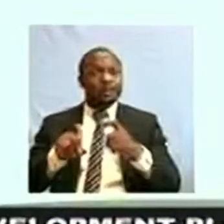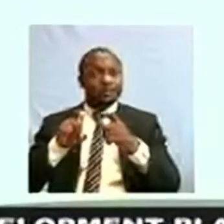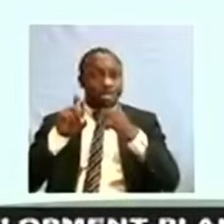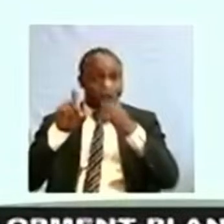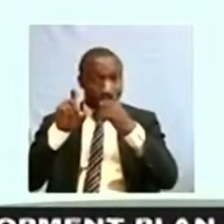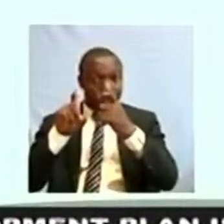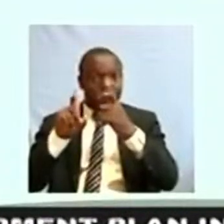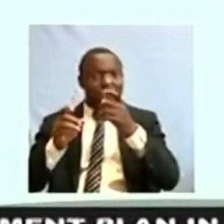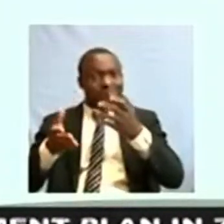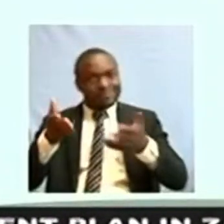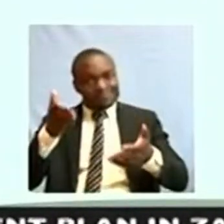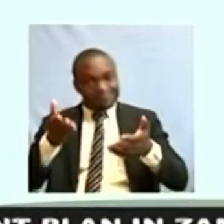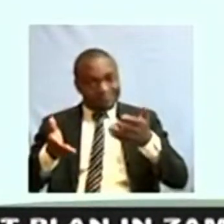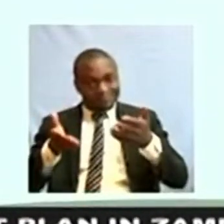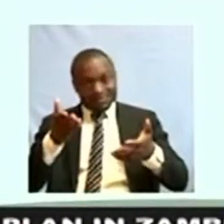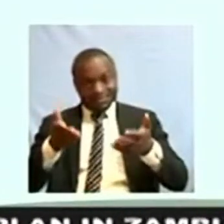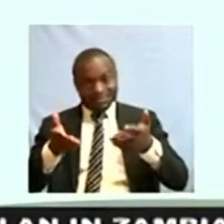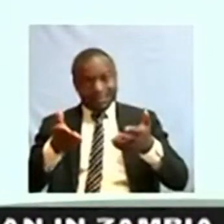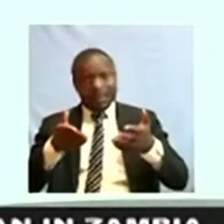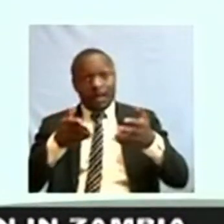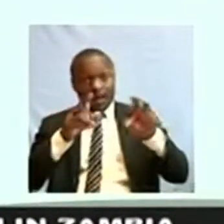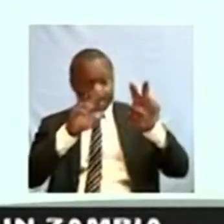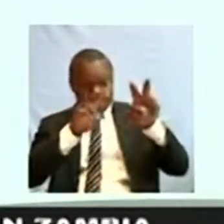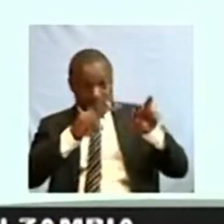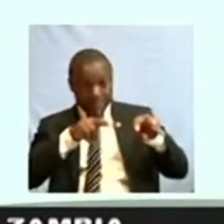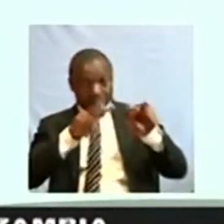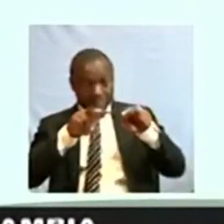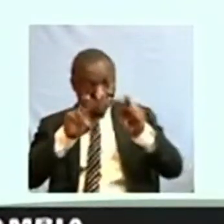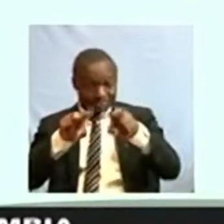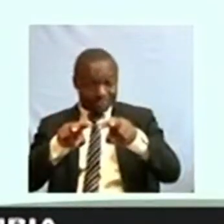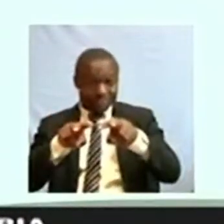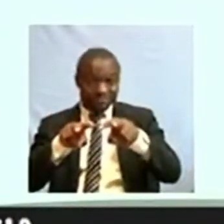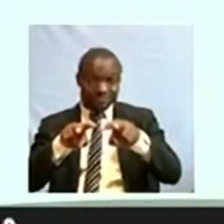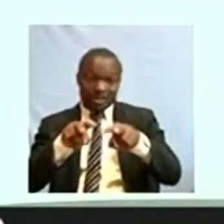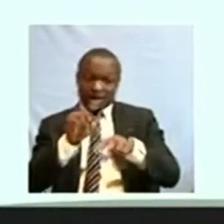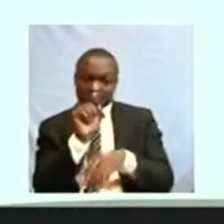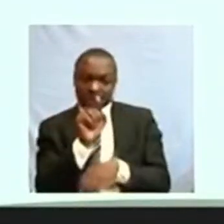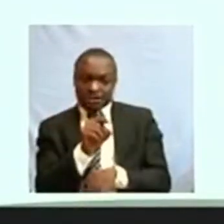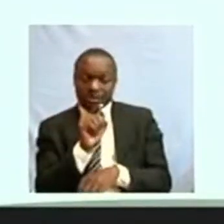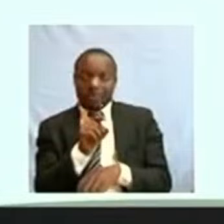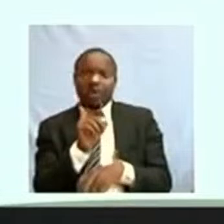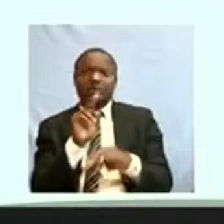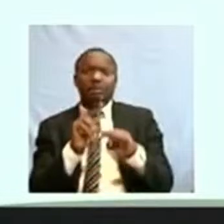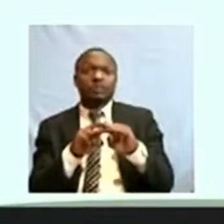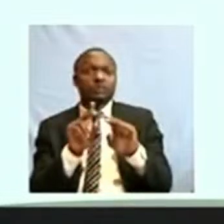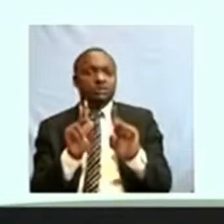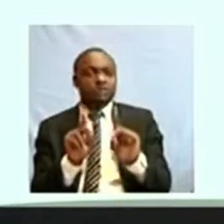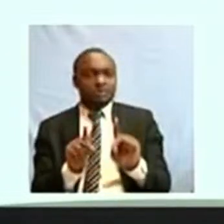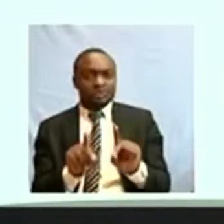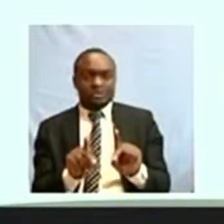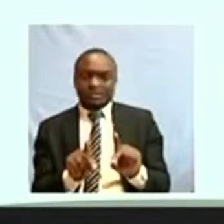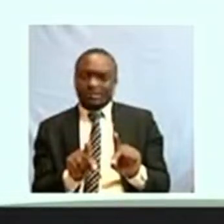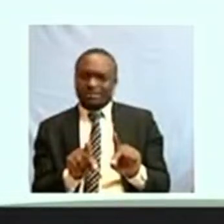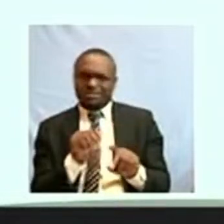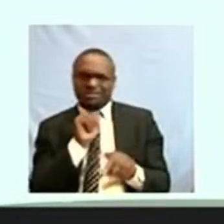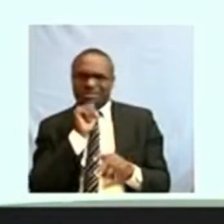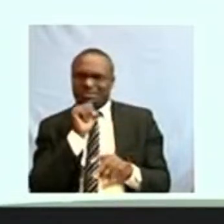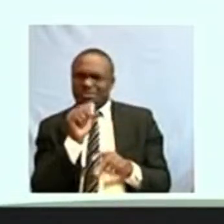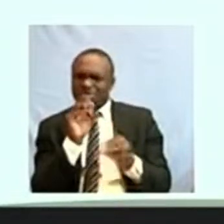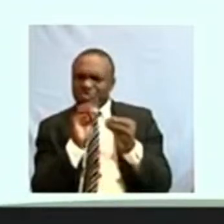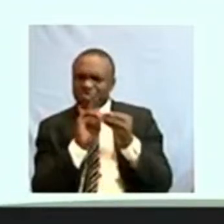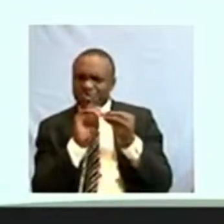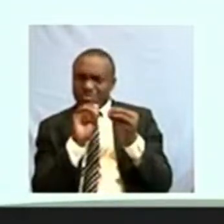of maybe Overheads. yeah, overheads Yes. and the like? So on that one, Chair, we are not very much